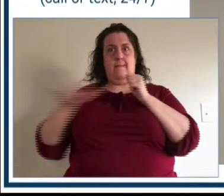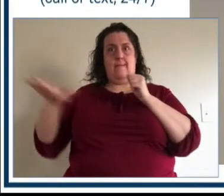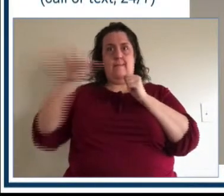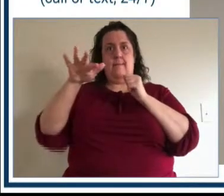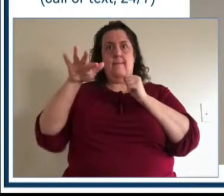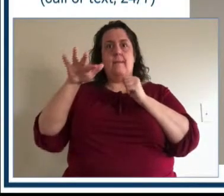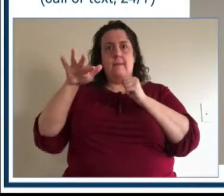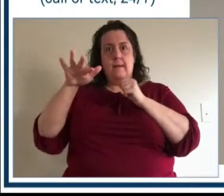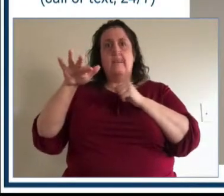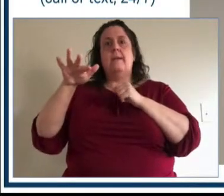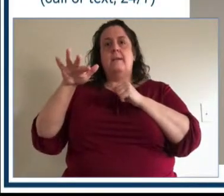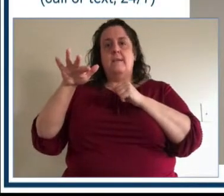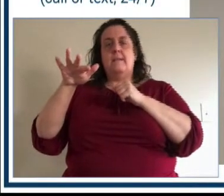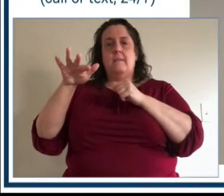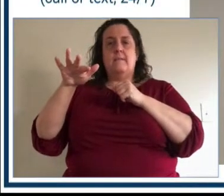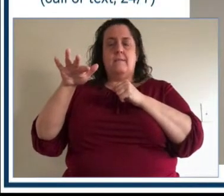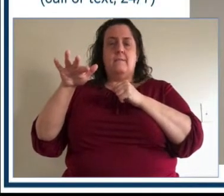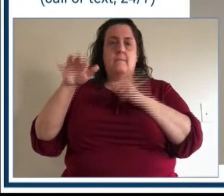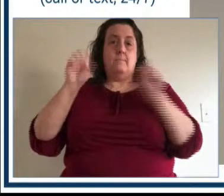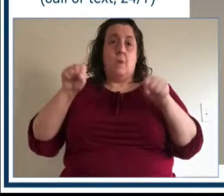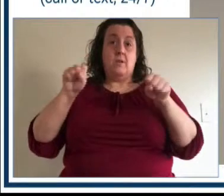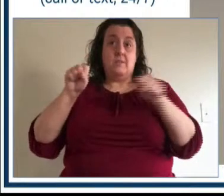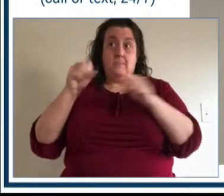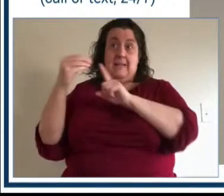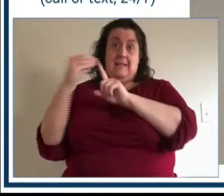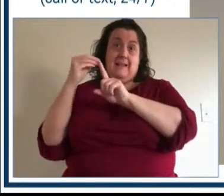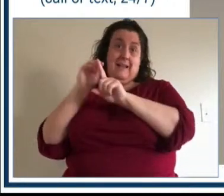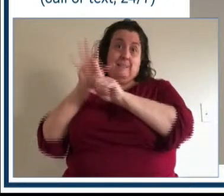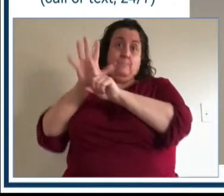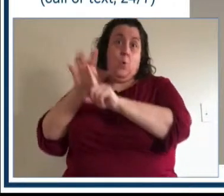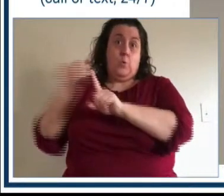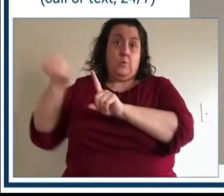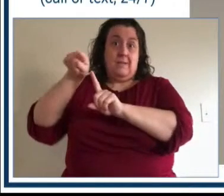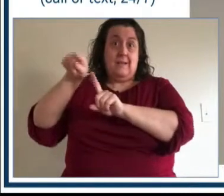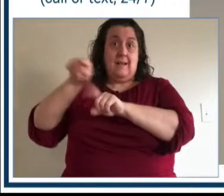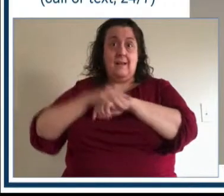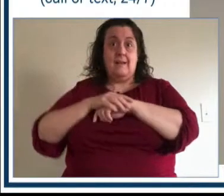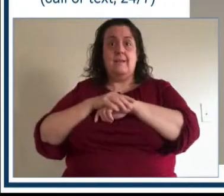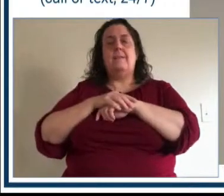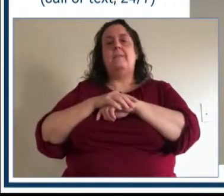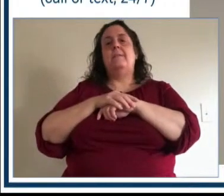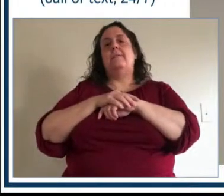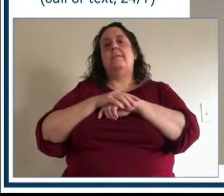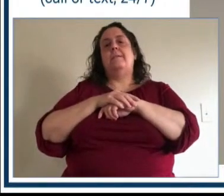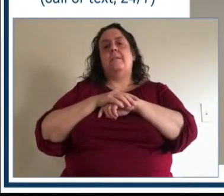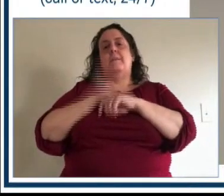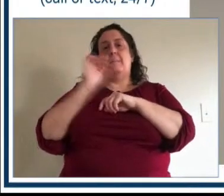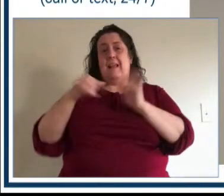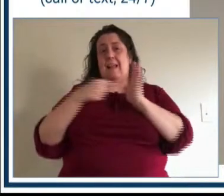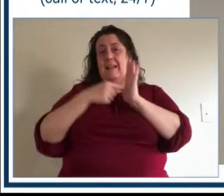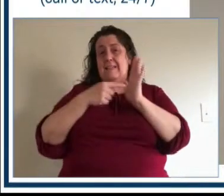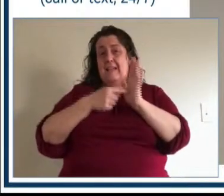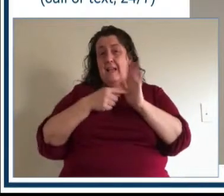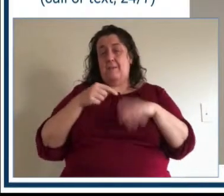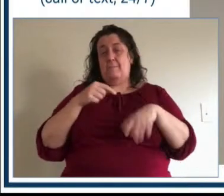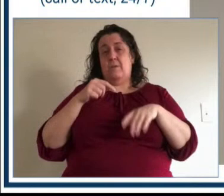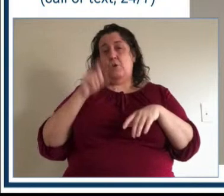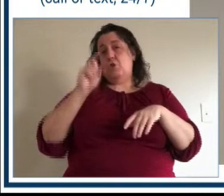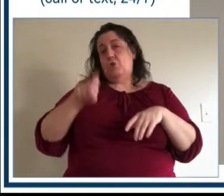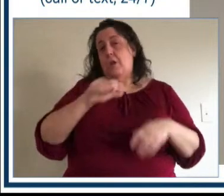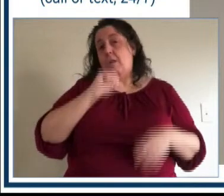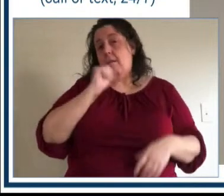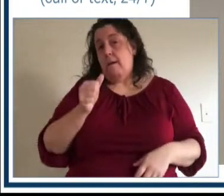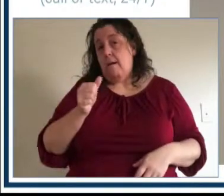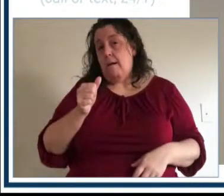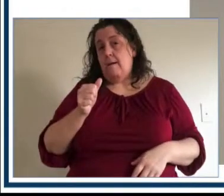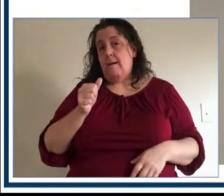also potentially being exposed. If that's the case, what the example you've given really is that shouldn't happen. If people have been identified